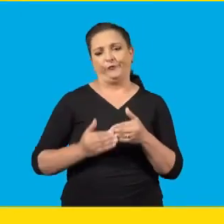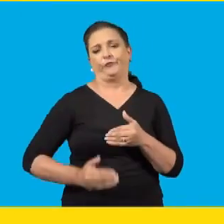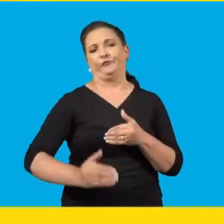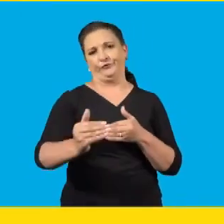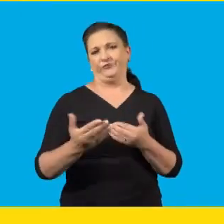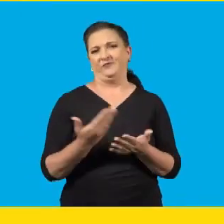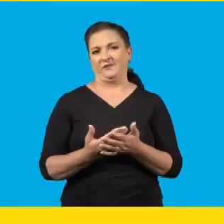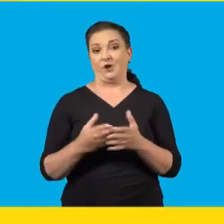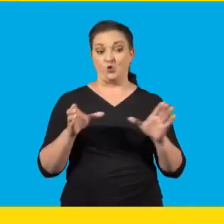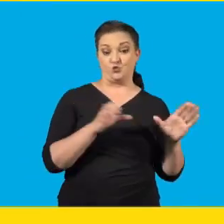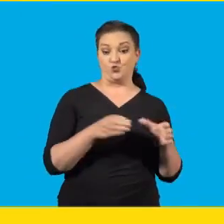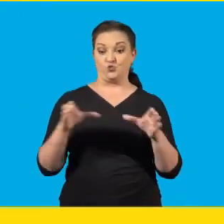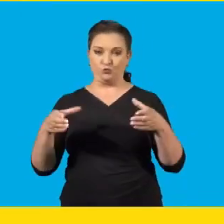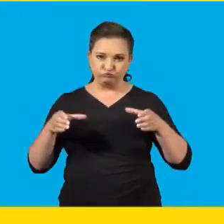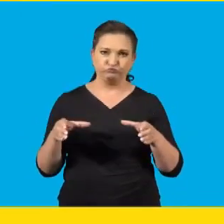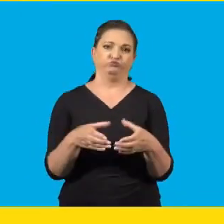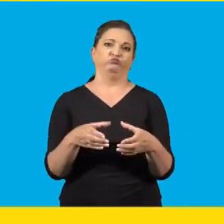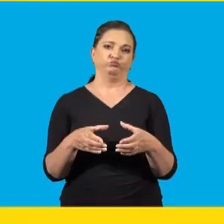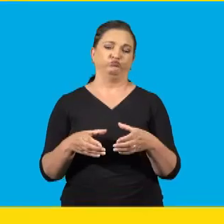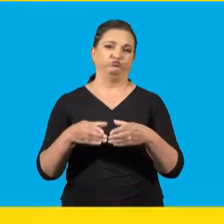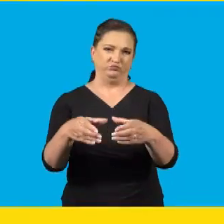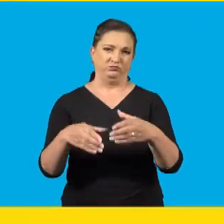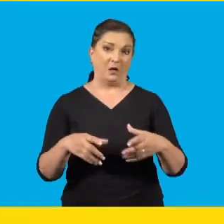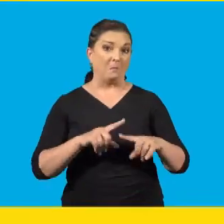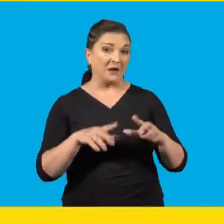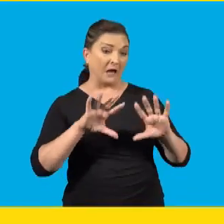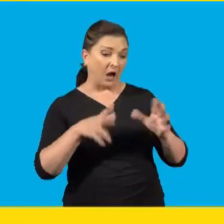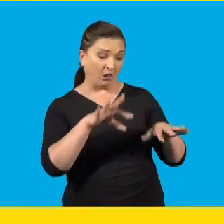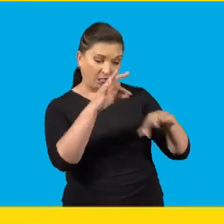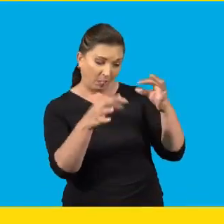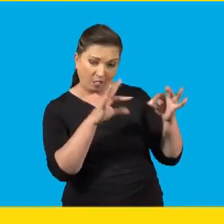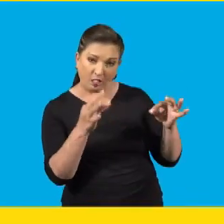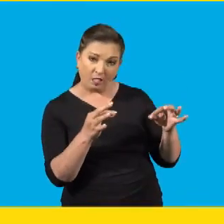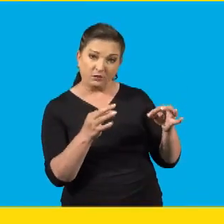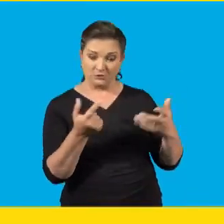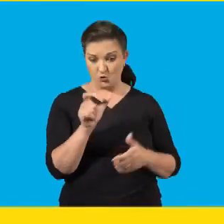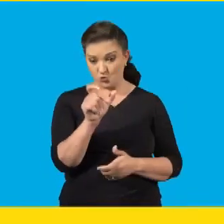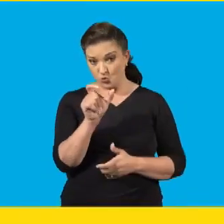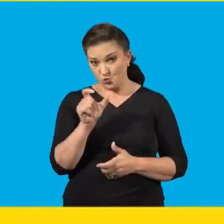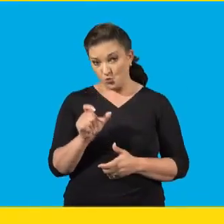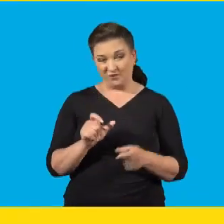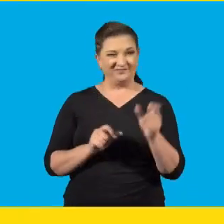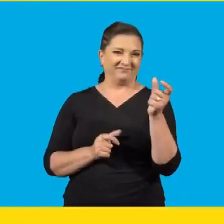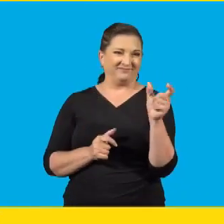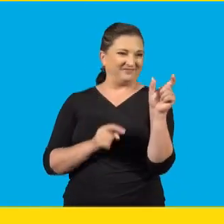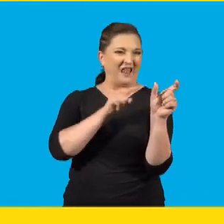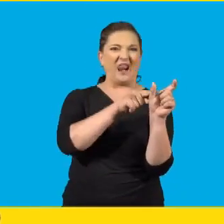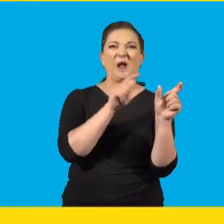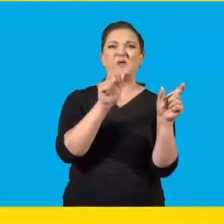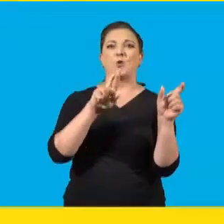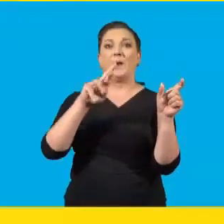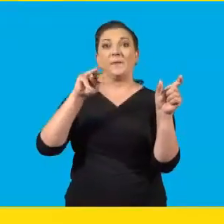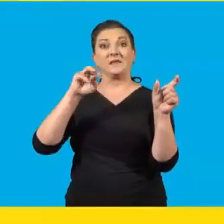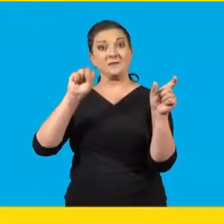hope that has helped you understand how you analyze sources, how you define words in your own, terms in your